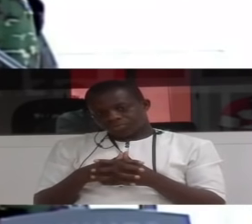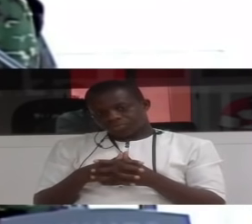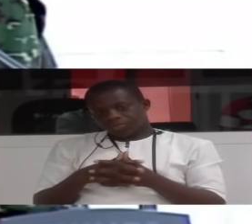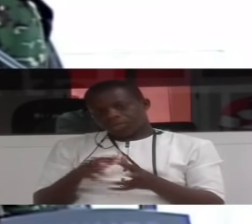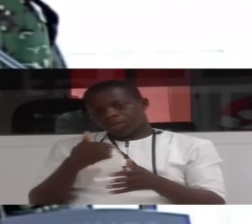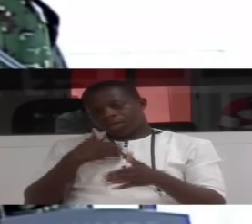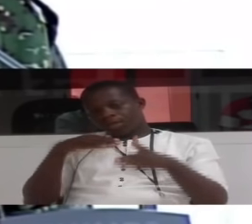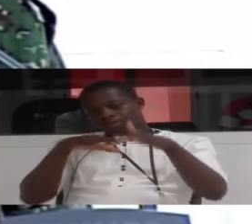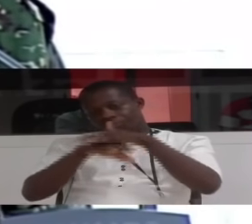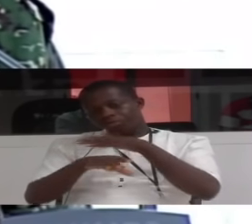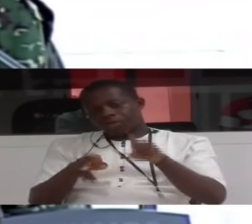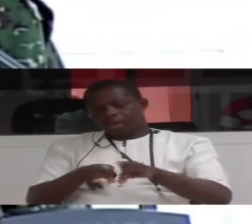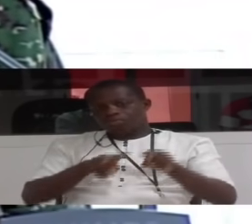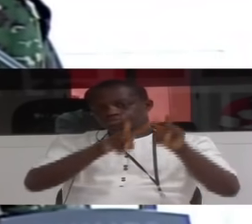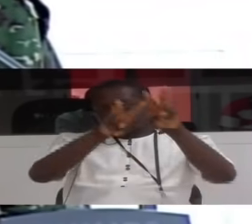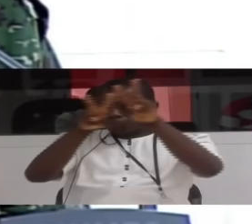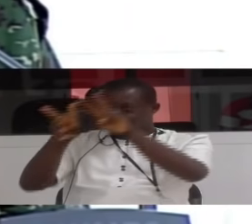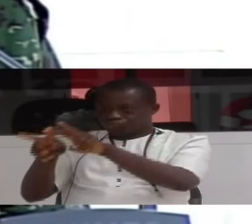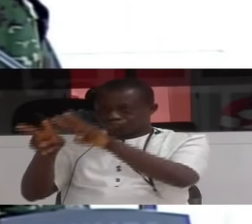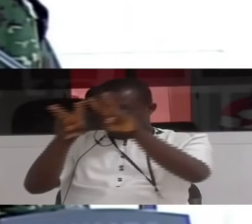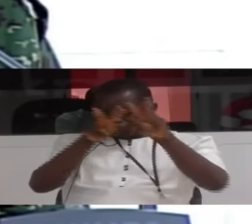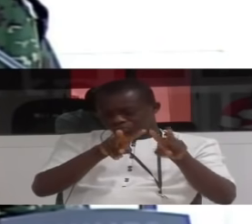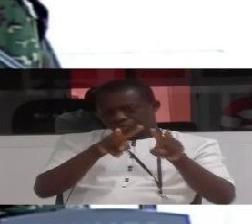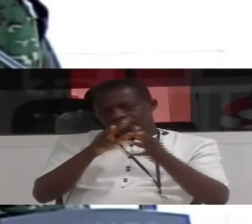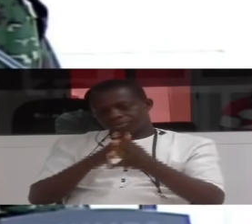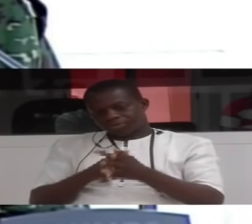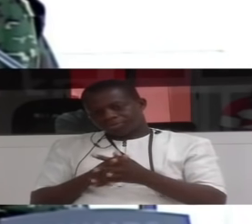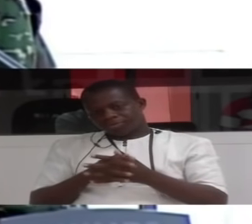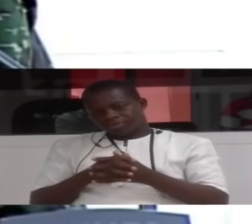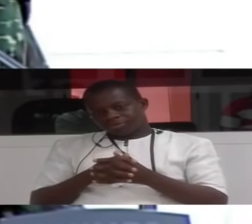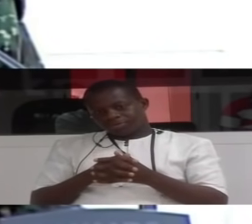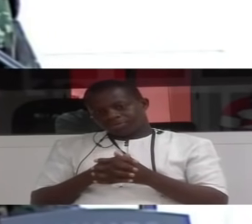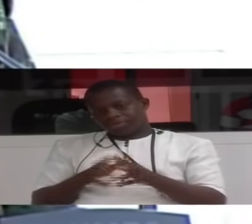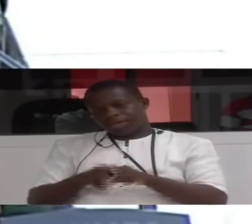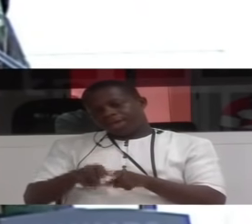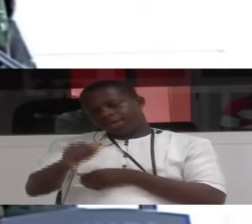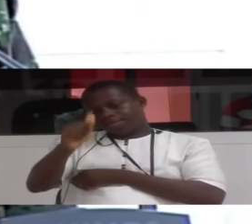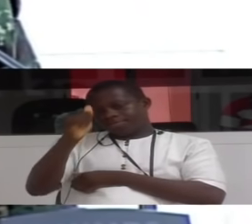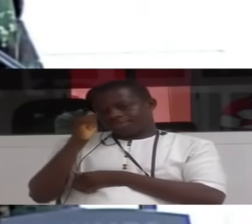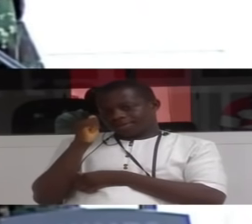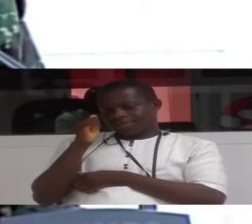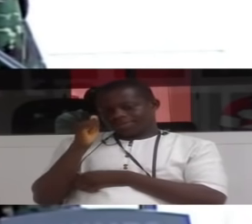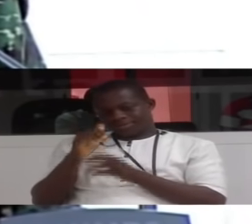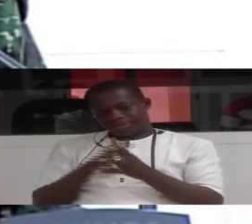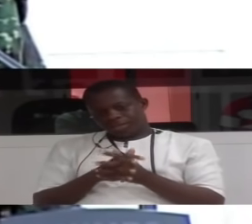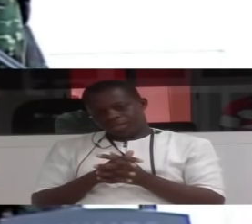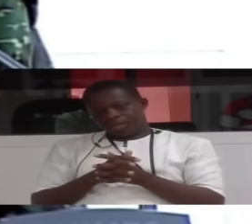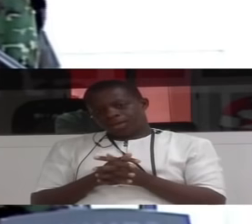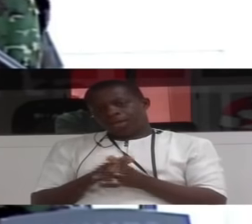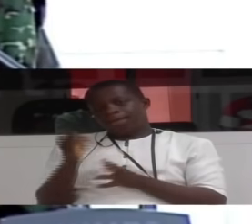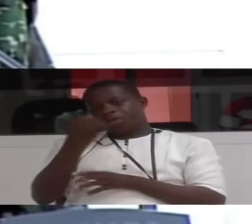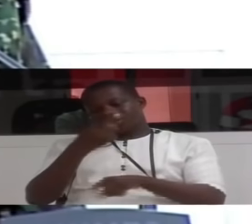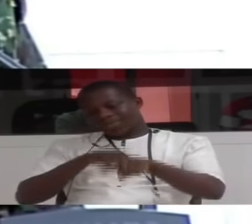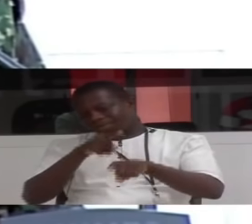ndundanga nyakalang kalang. When I got inside there, I looked around. Murunda. I went back. Otumo kuol